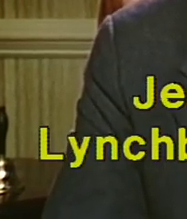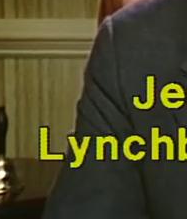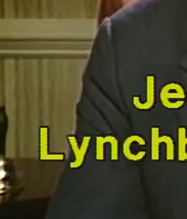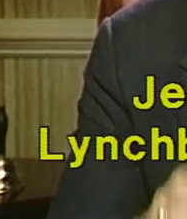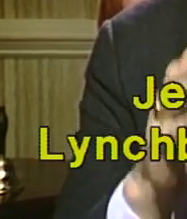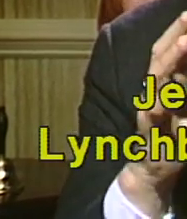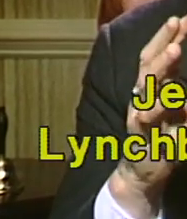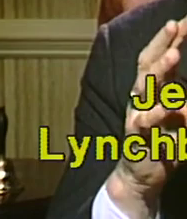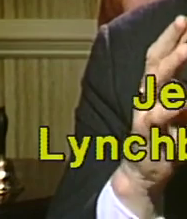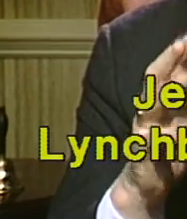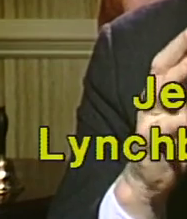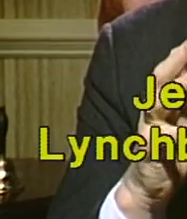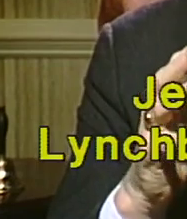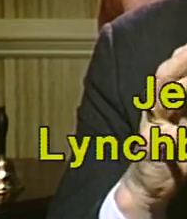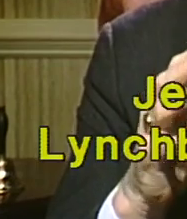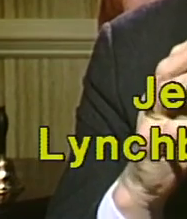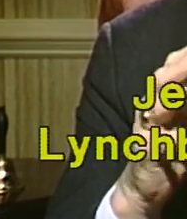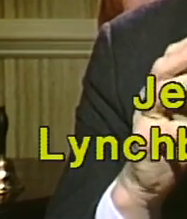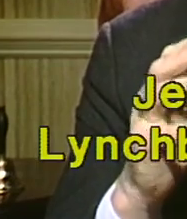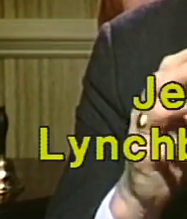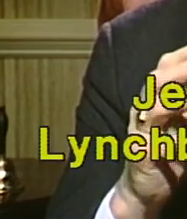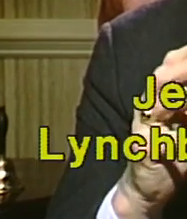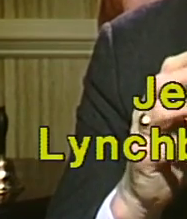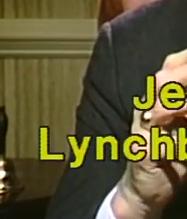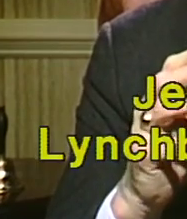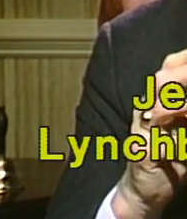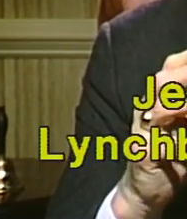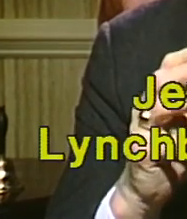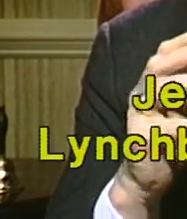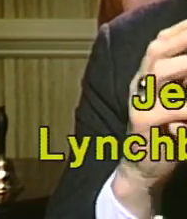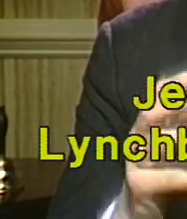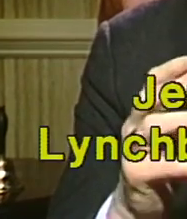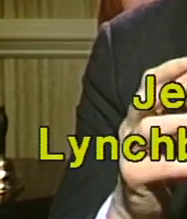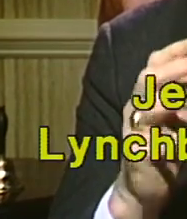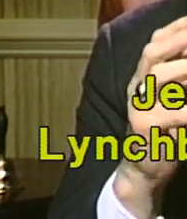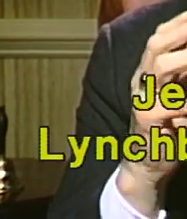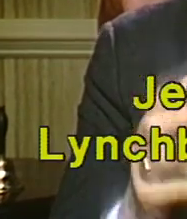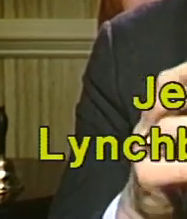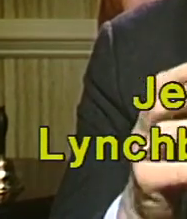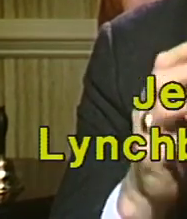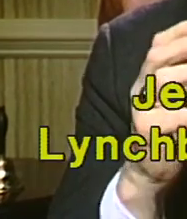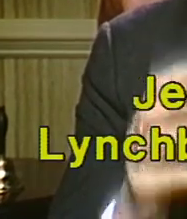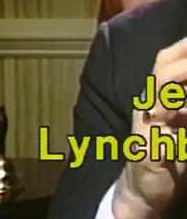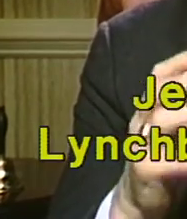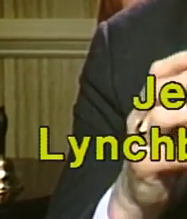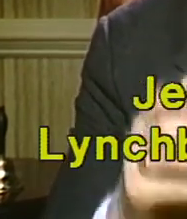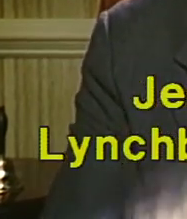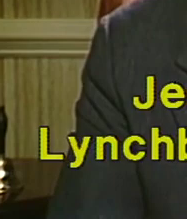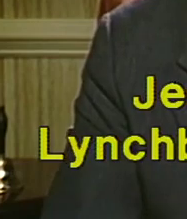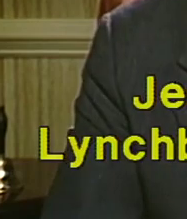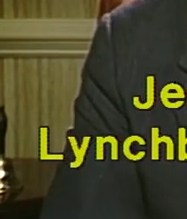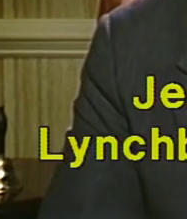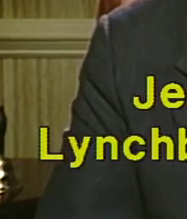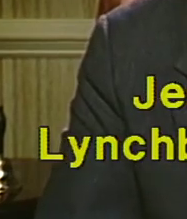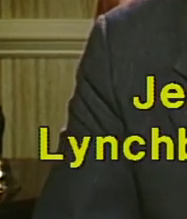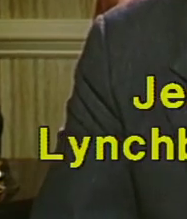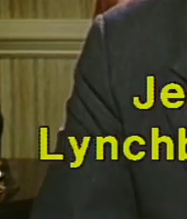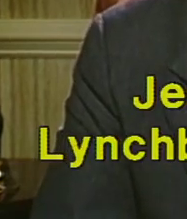know through these years, God has allowed us to lead hundreds of thousands of people to the saving knowledge of